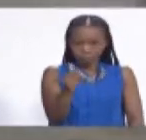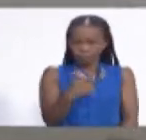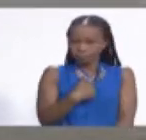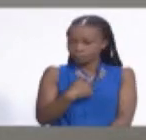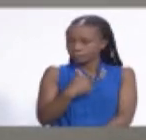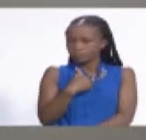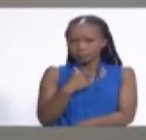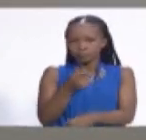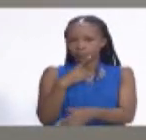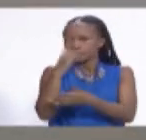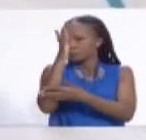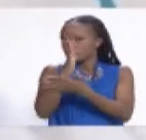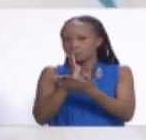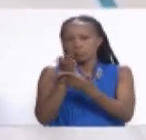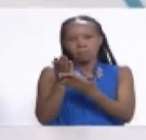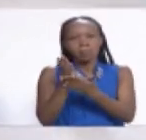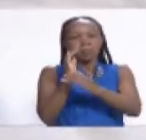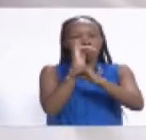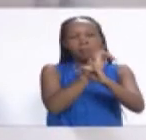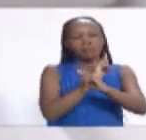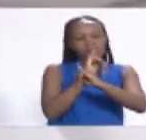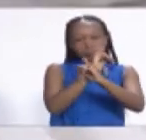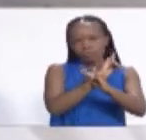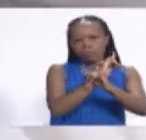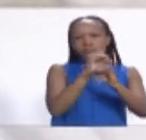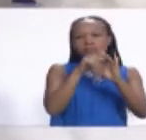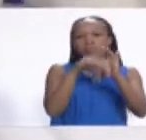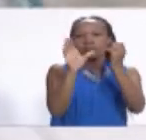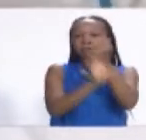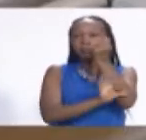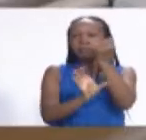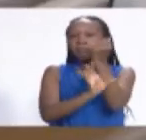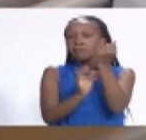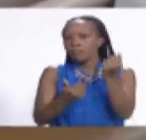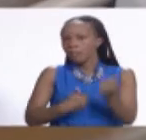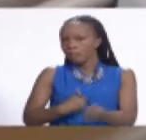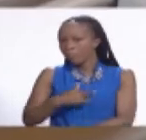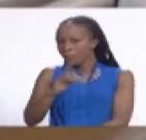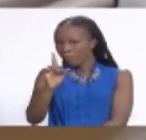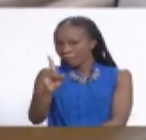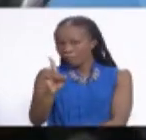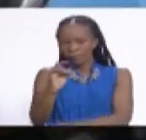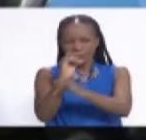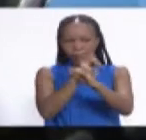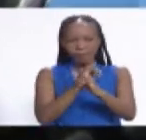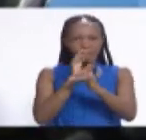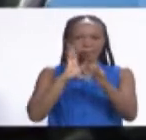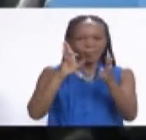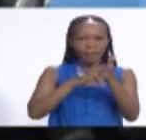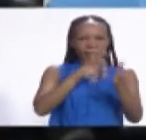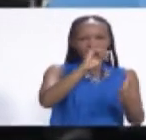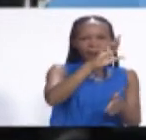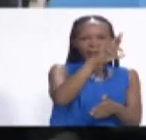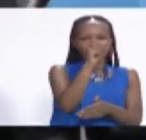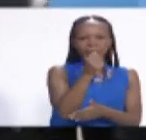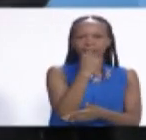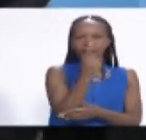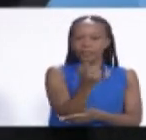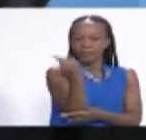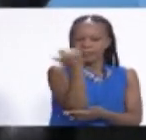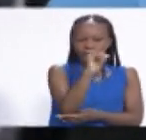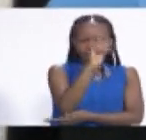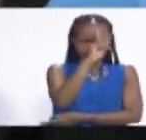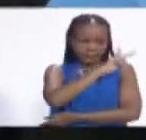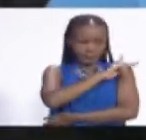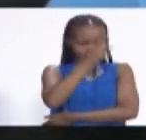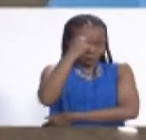cover, some health insurers in the country has warned. The Insurance Regulatory Authority has said any policyholder